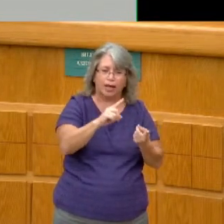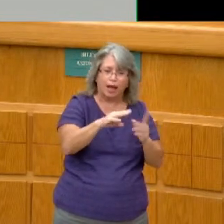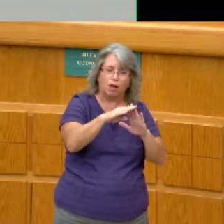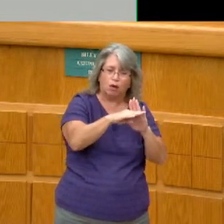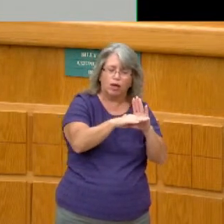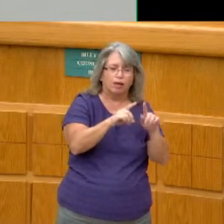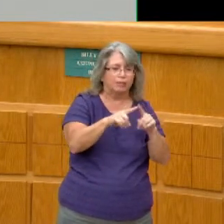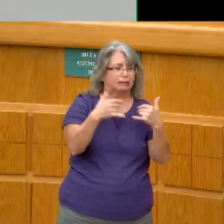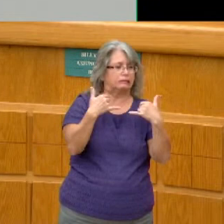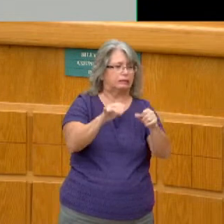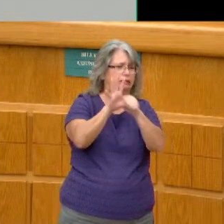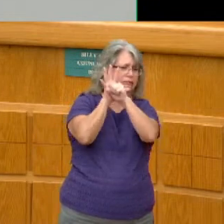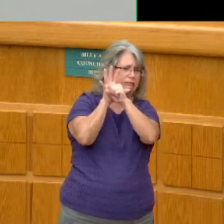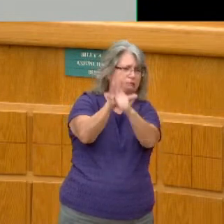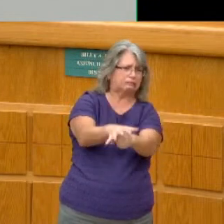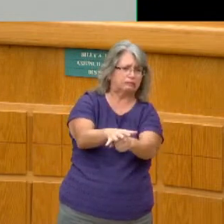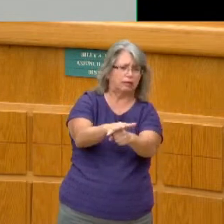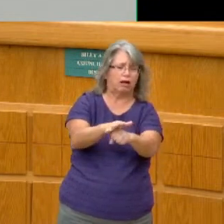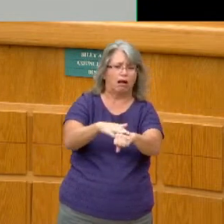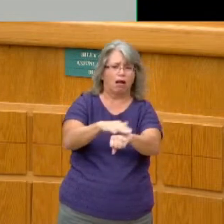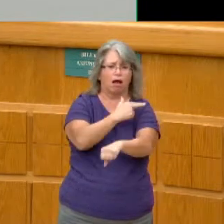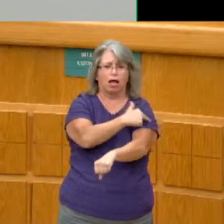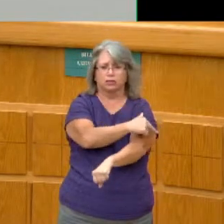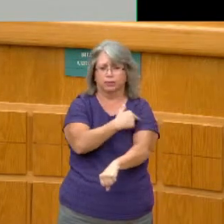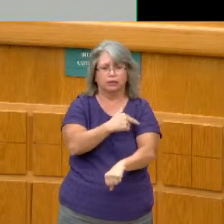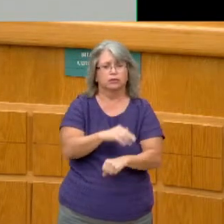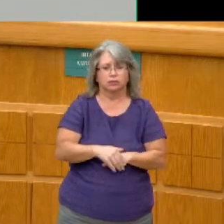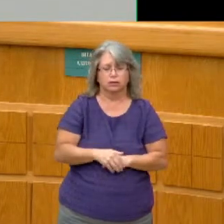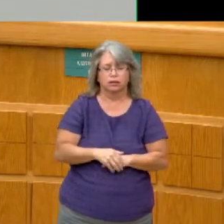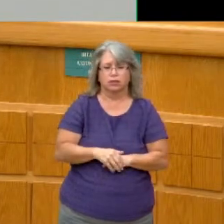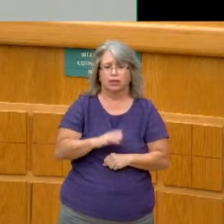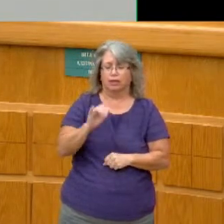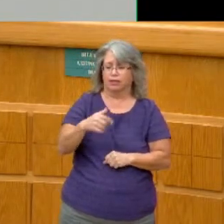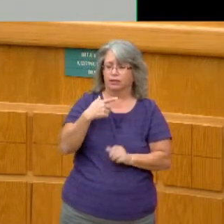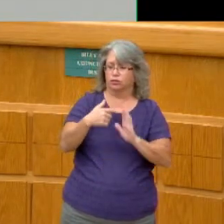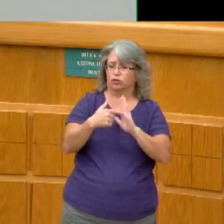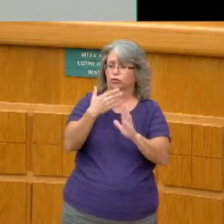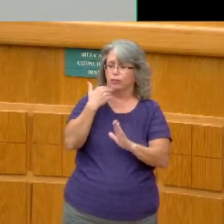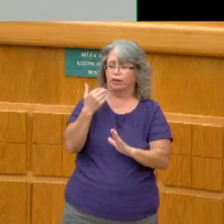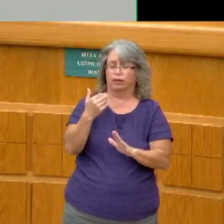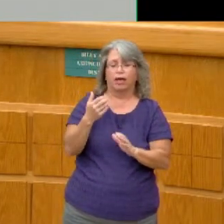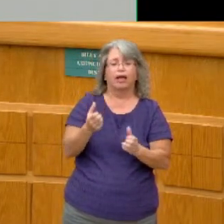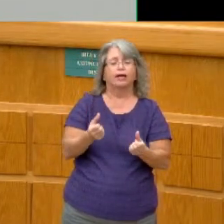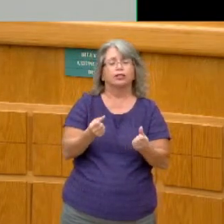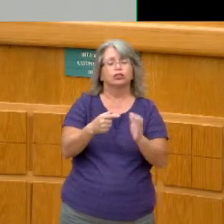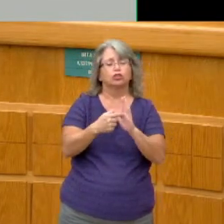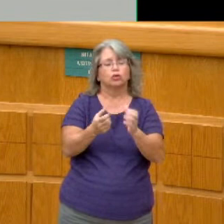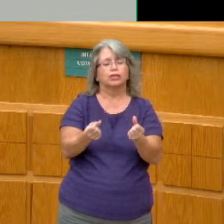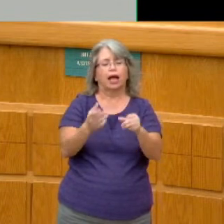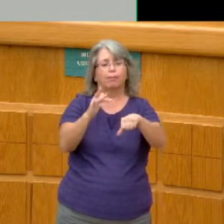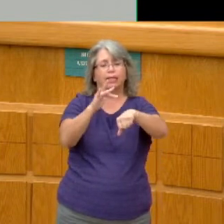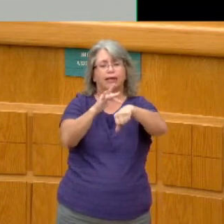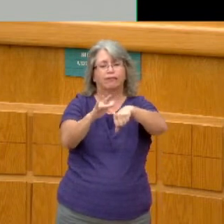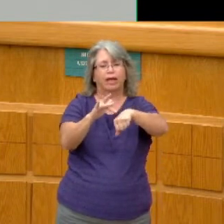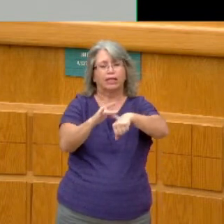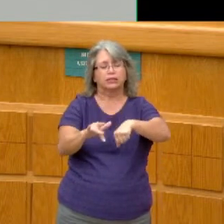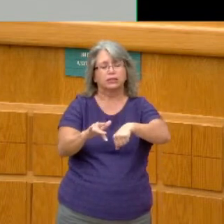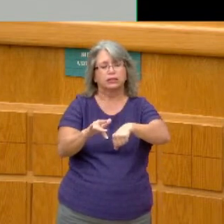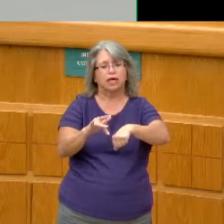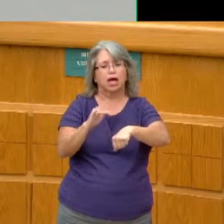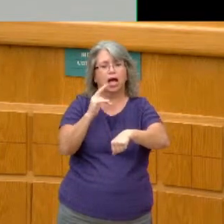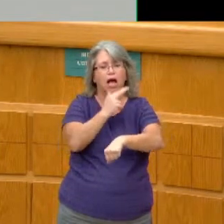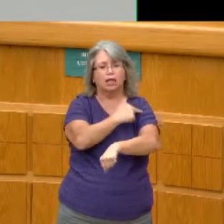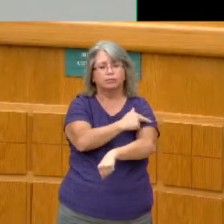think this graphic shows it even better. This is the vacancy in our inpatient hospital beds. We're at 2.5% of the